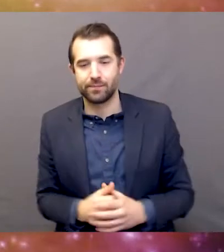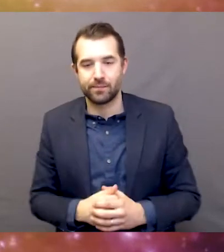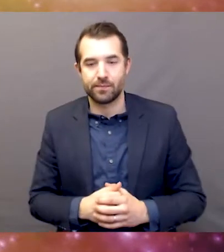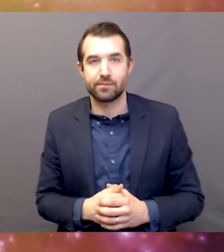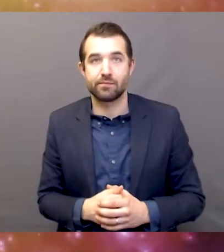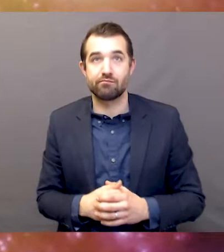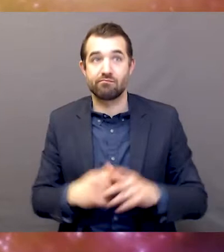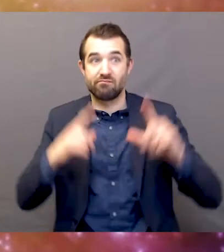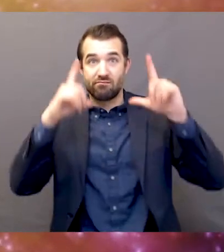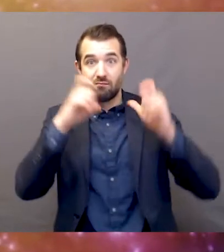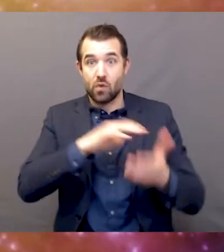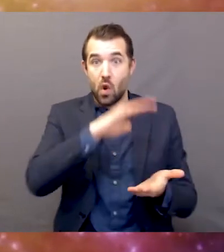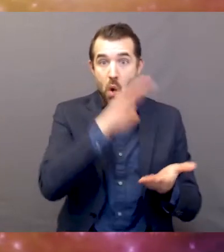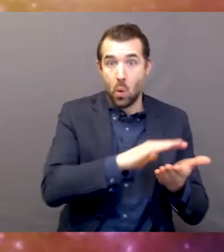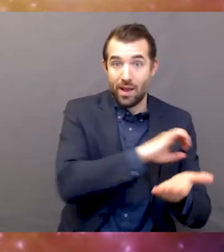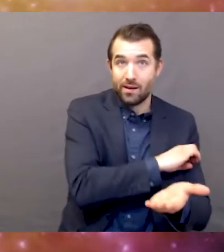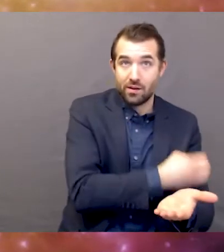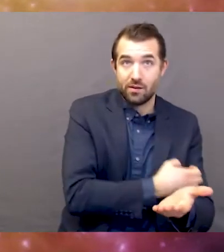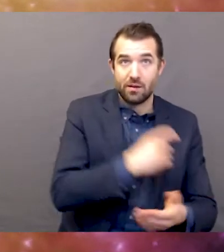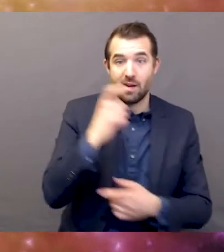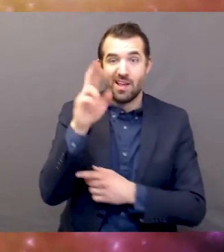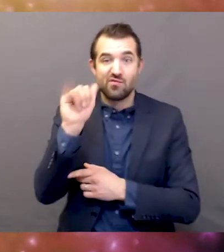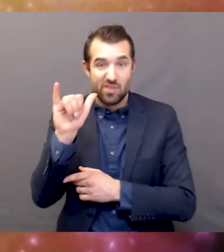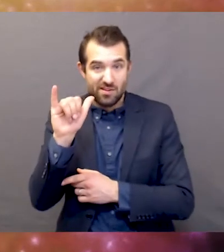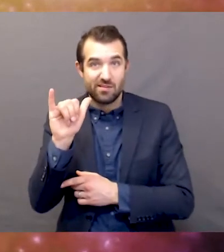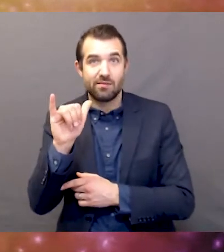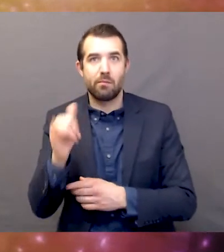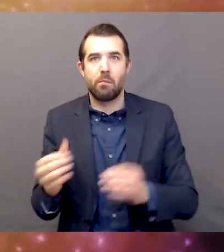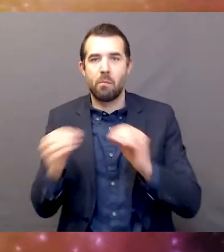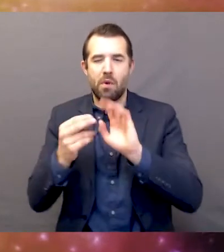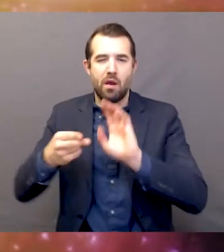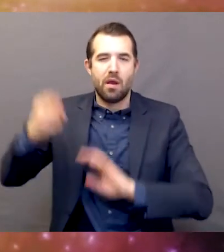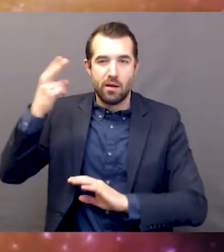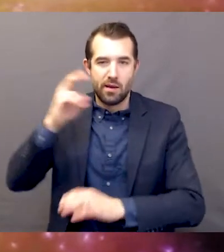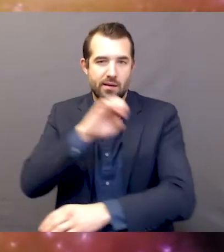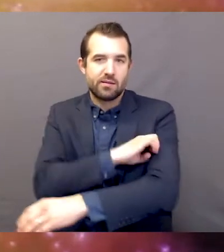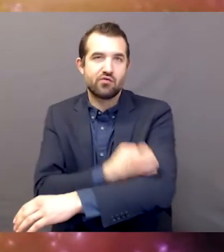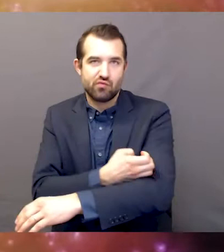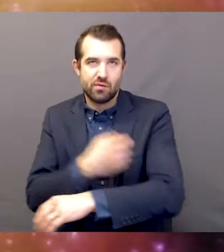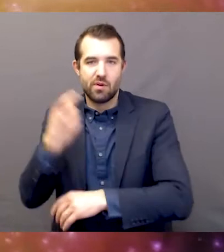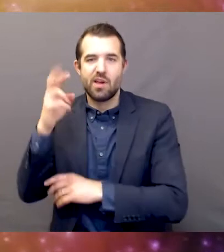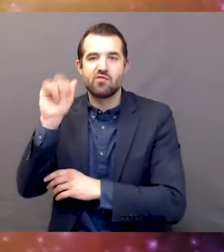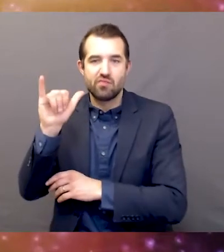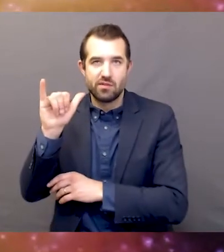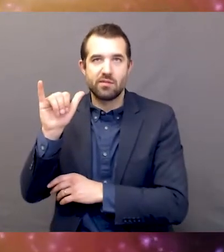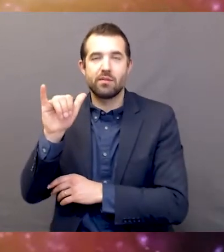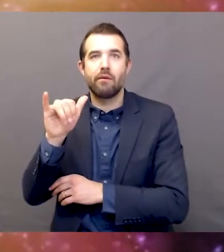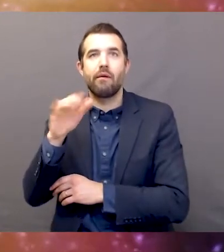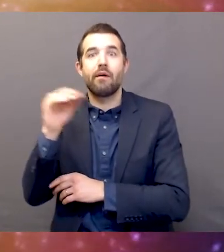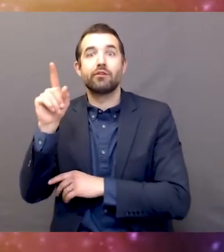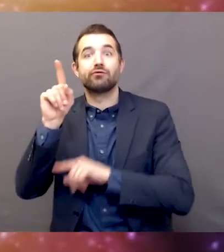Chandra image in low energy X-rays. This is a Chandra image in higher energy X-rays. And this is the optical image